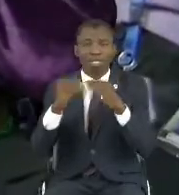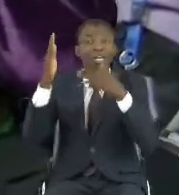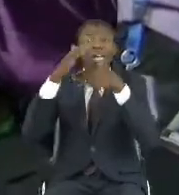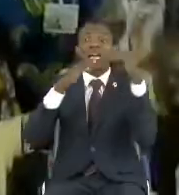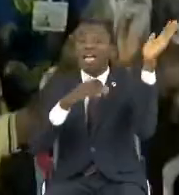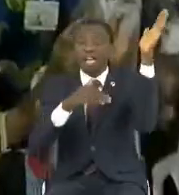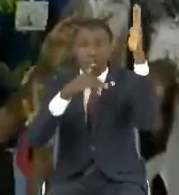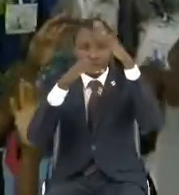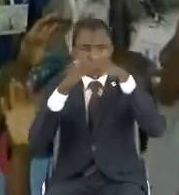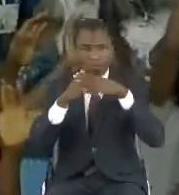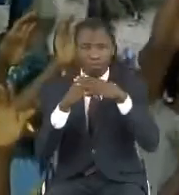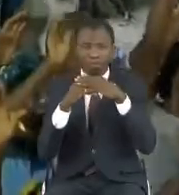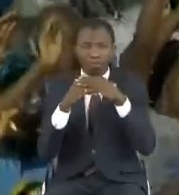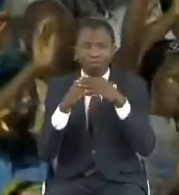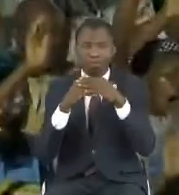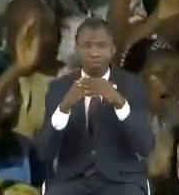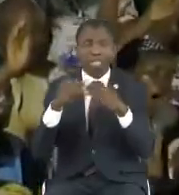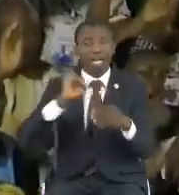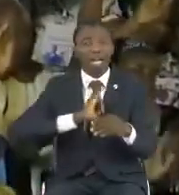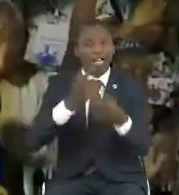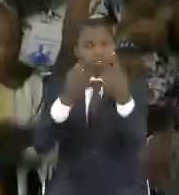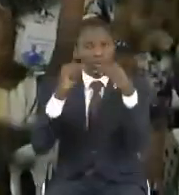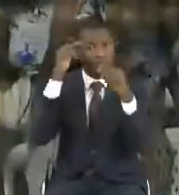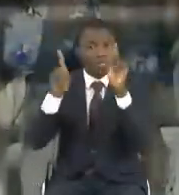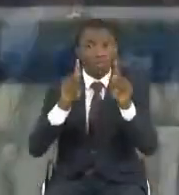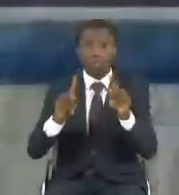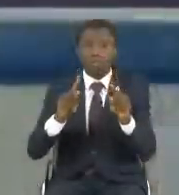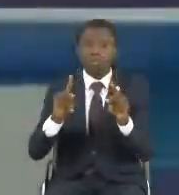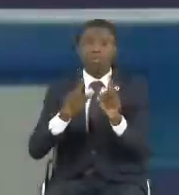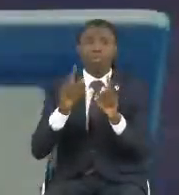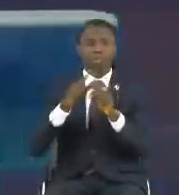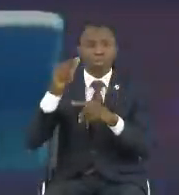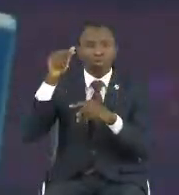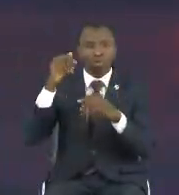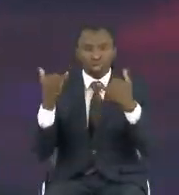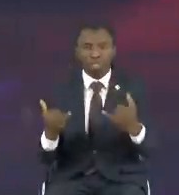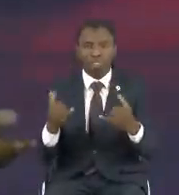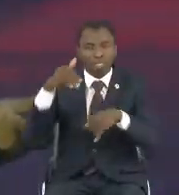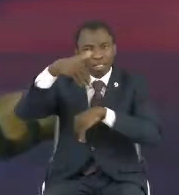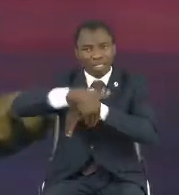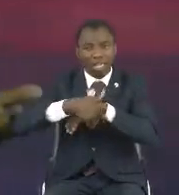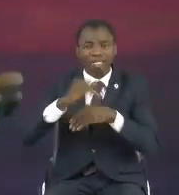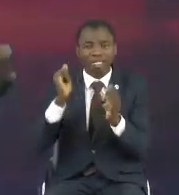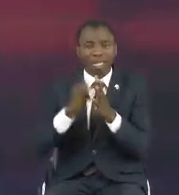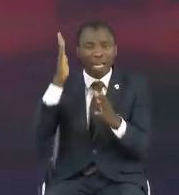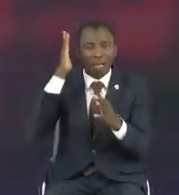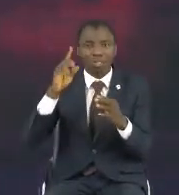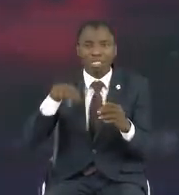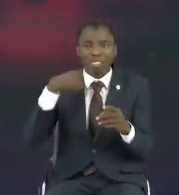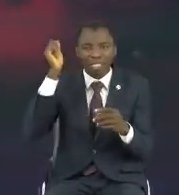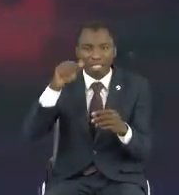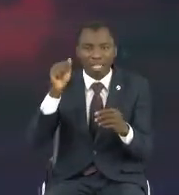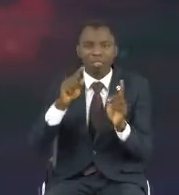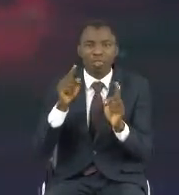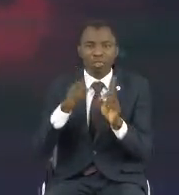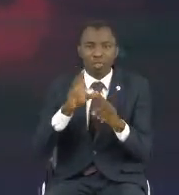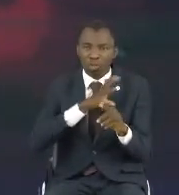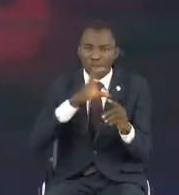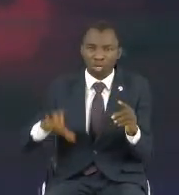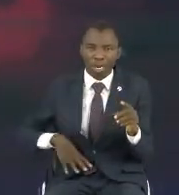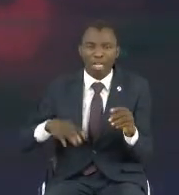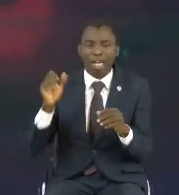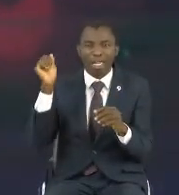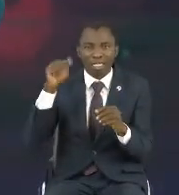Heaven. I come for the people tonight that will say yes to Christ and yes to the